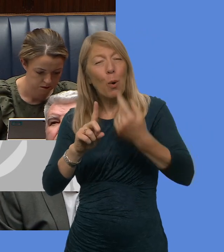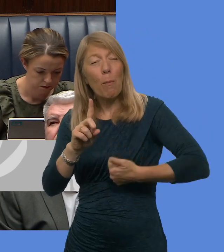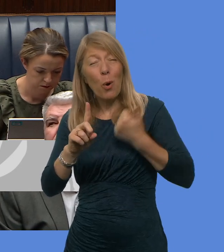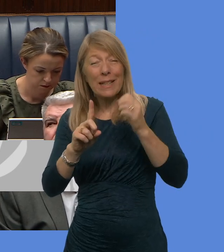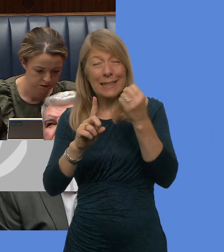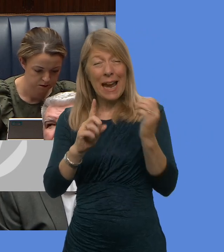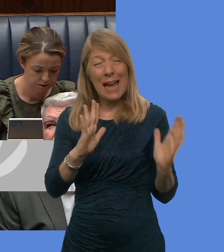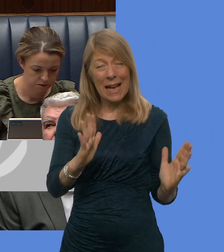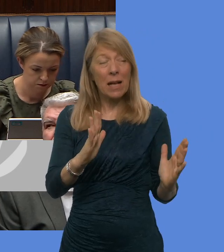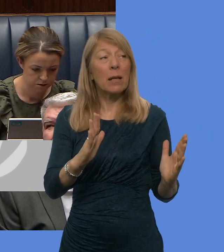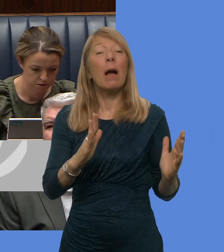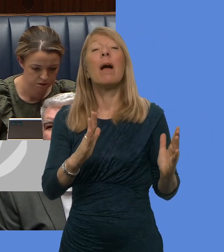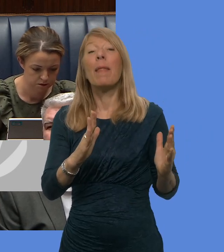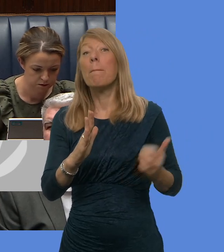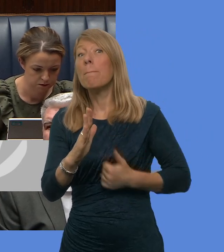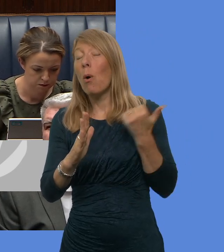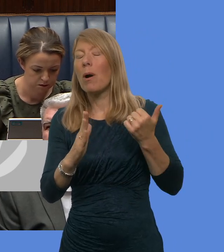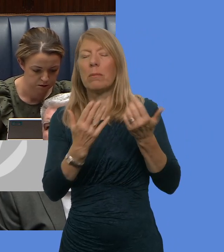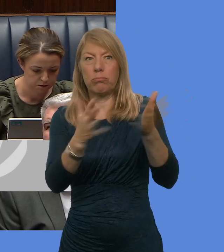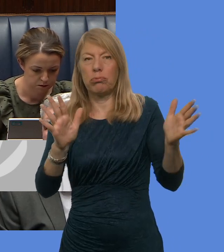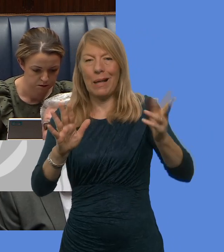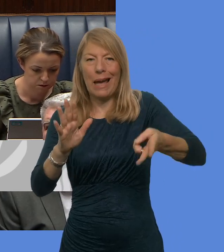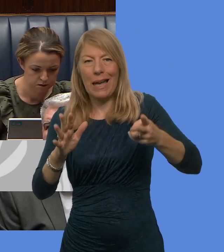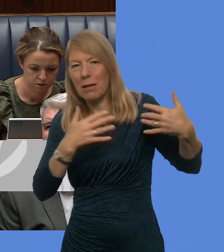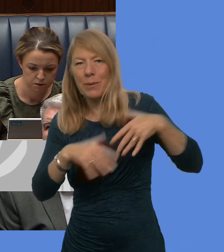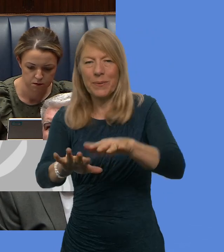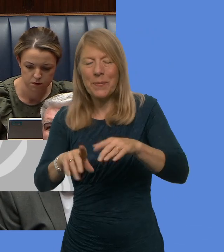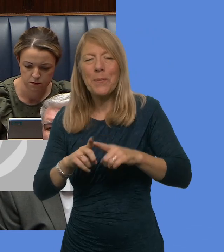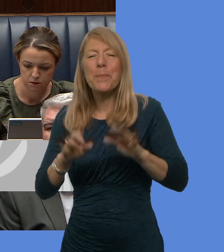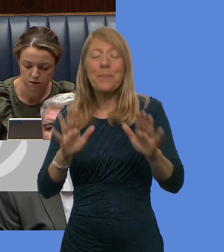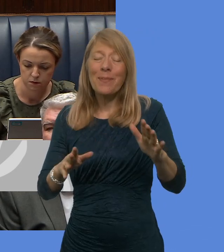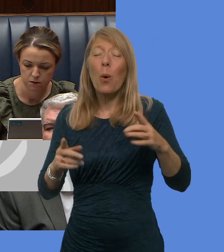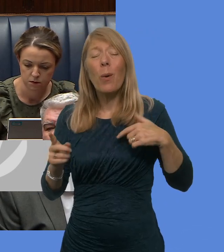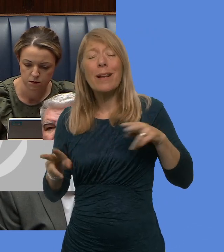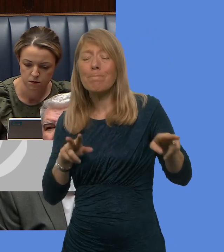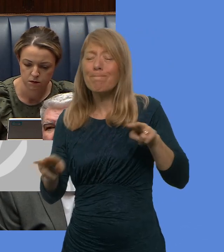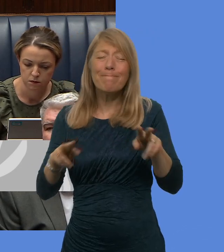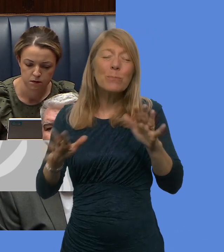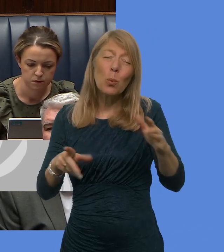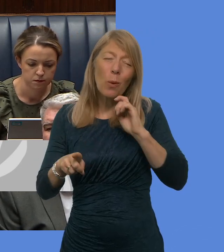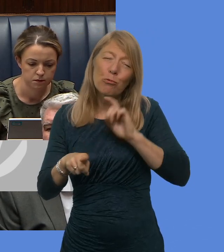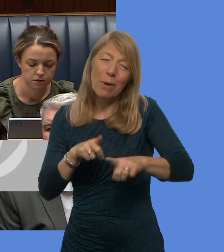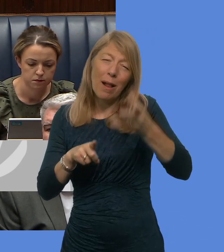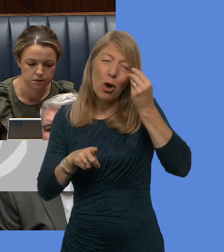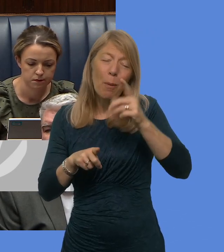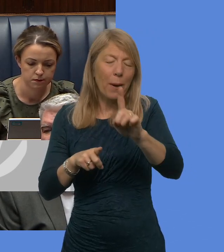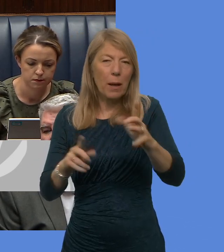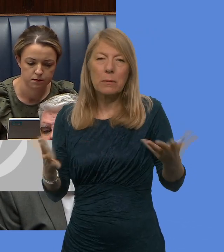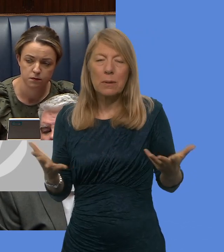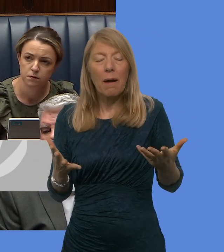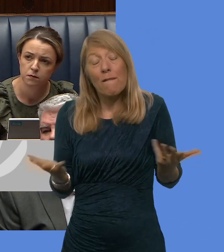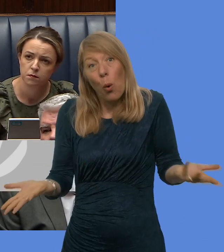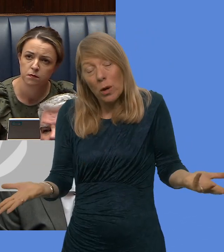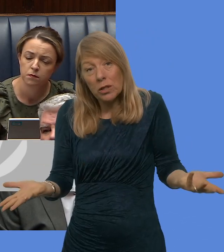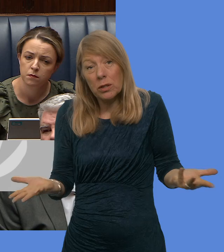but we will look, and as I say, if lessons need to be learned, they'll be learned. There will be inconvenience. We cannot completely plan